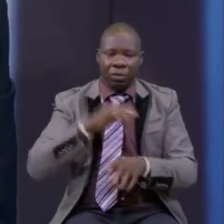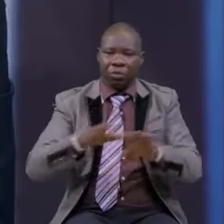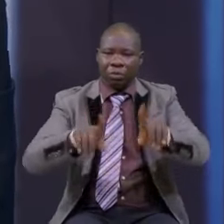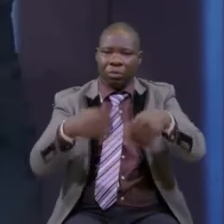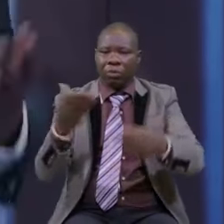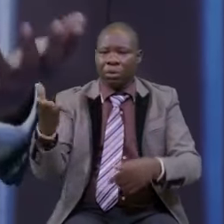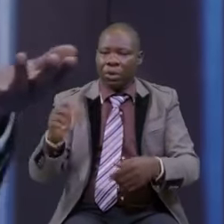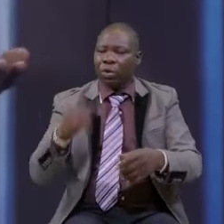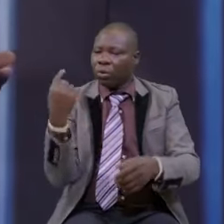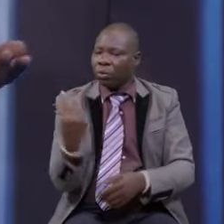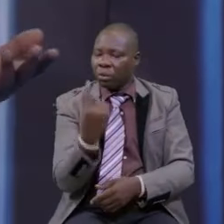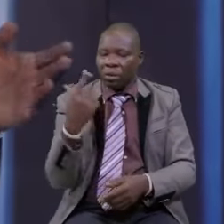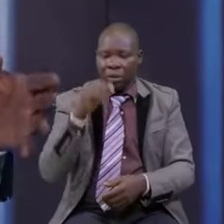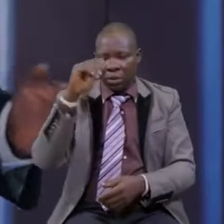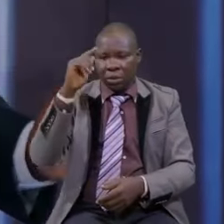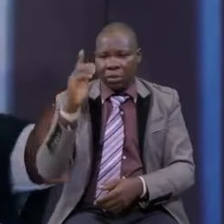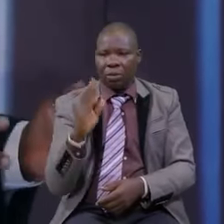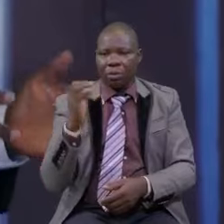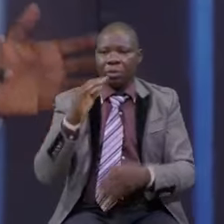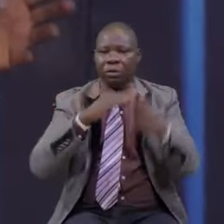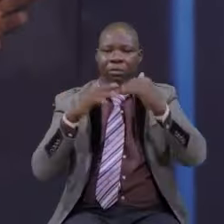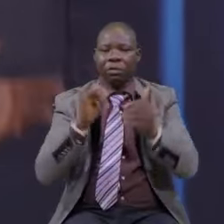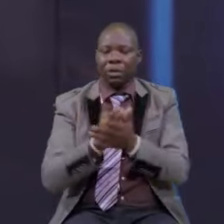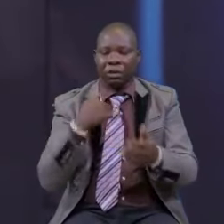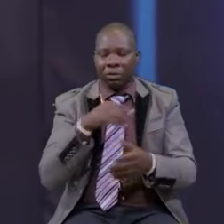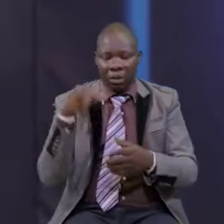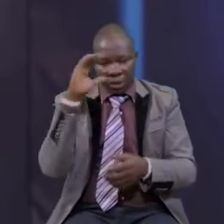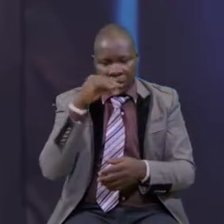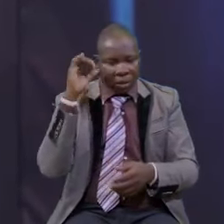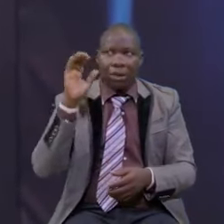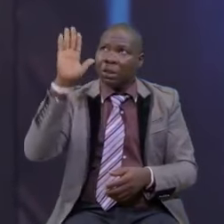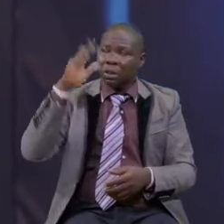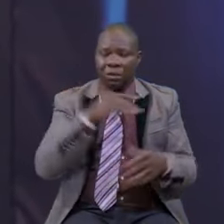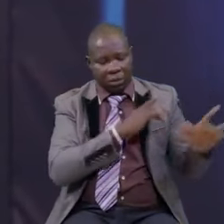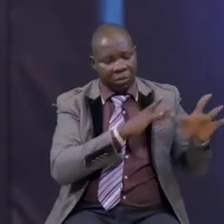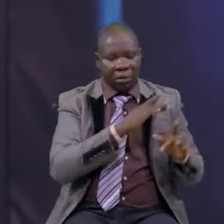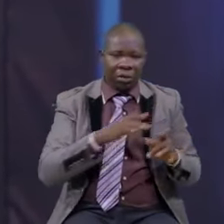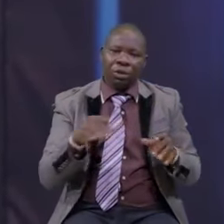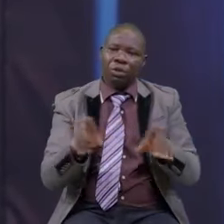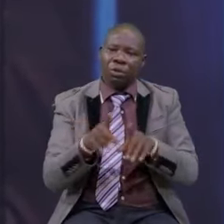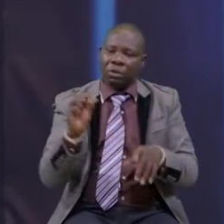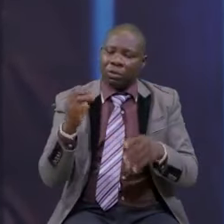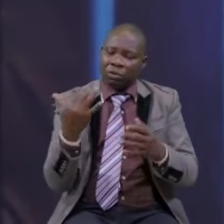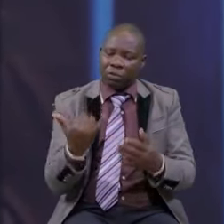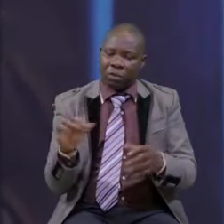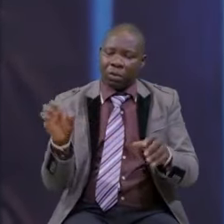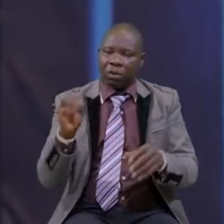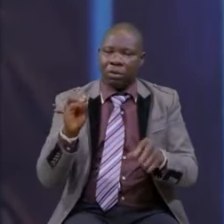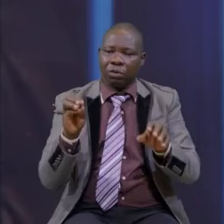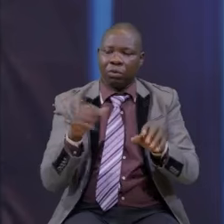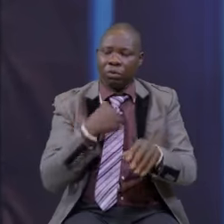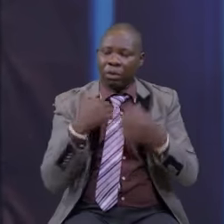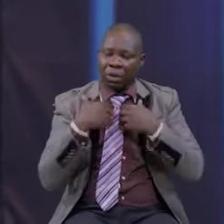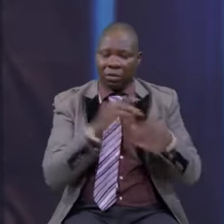his mercy. Give us chance so that we have the mercy of the Lord. I pray the mercy of the